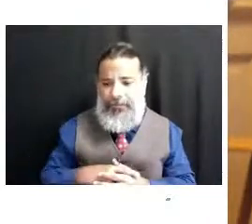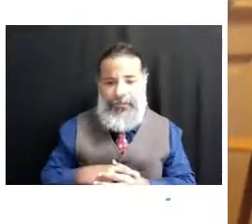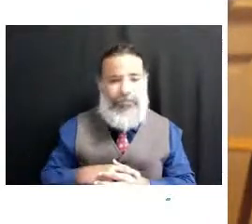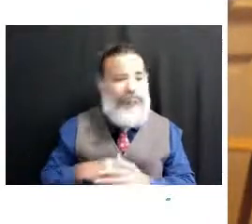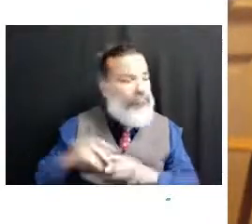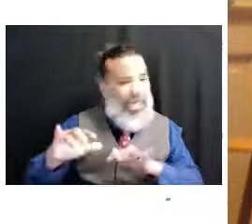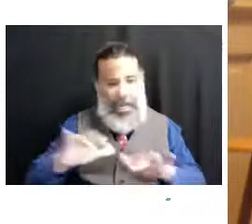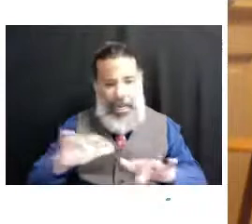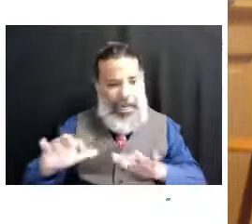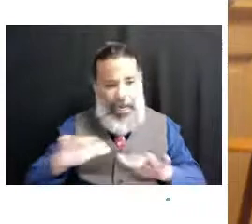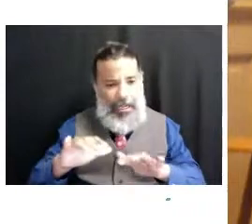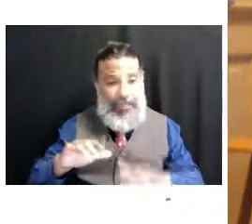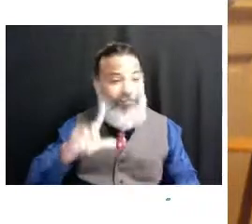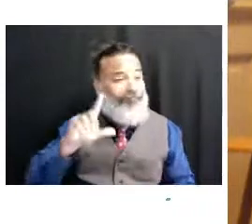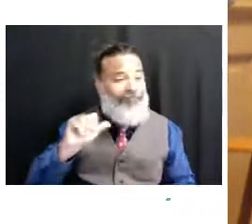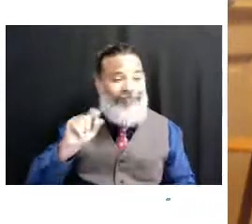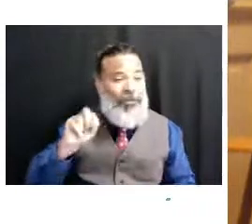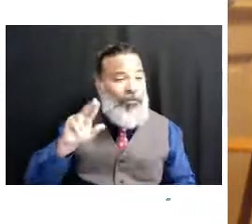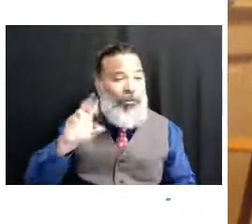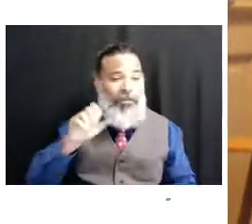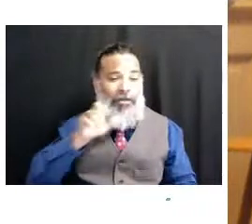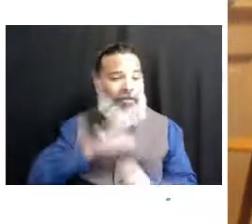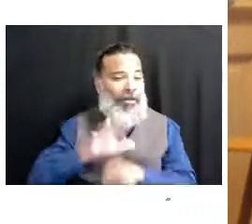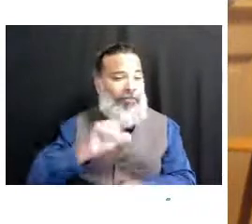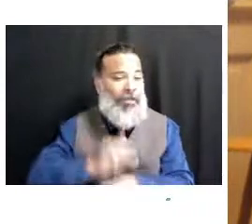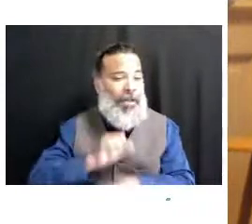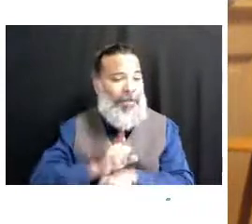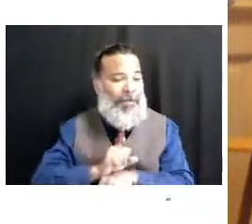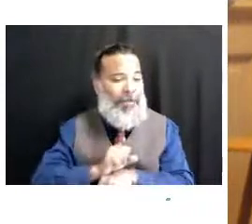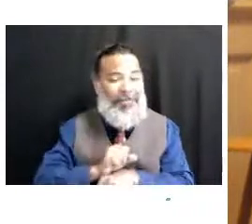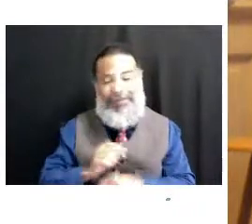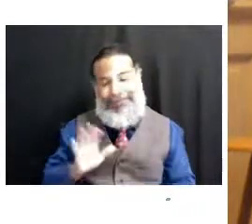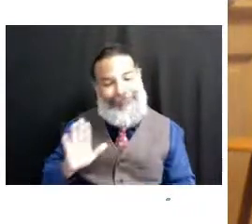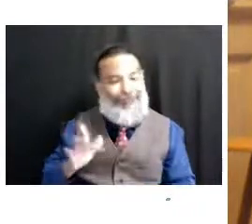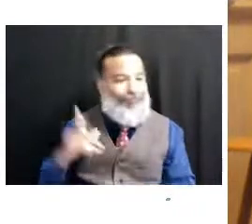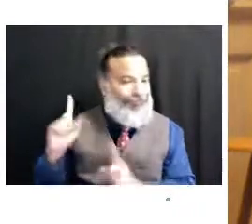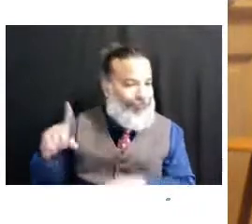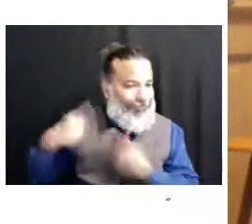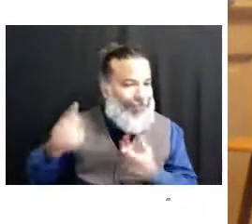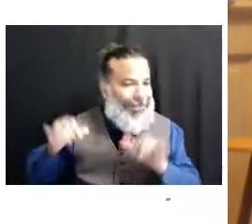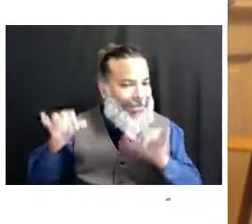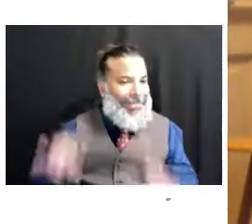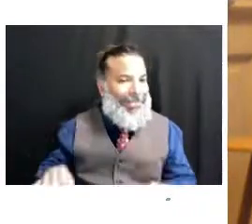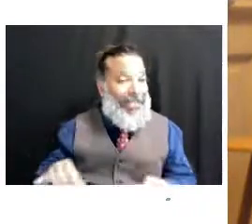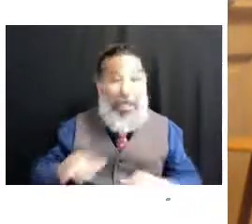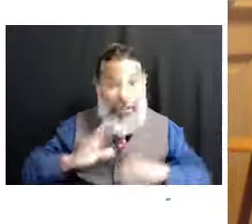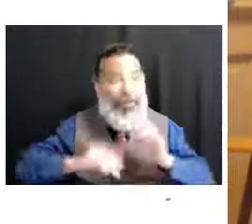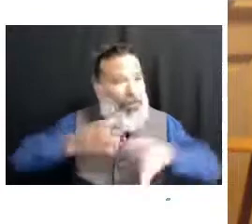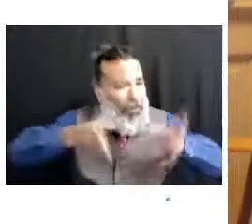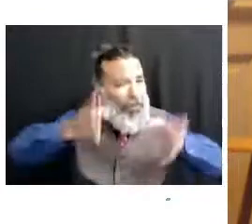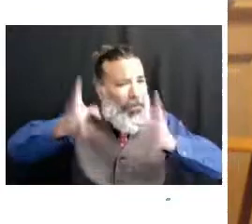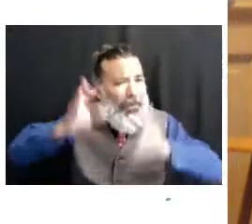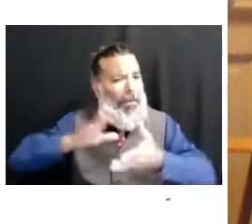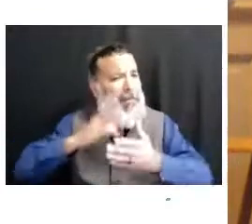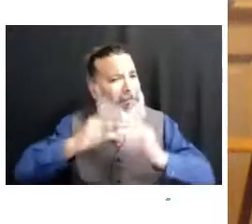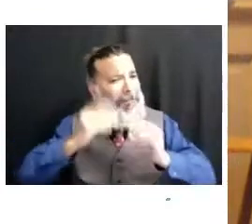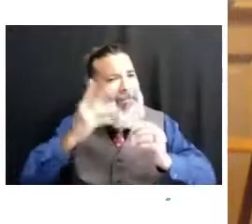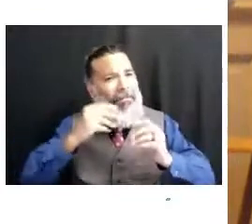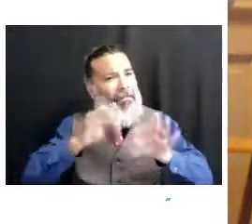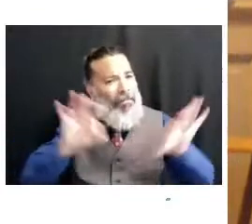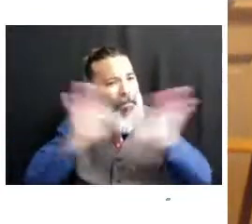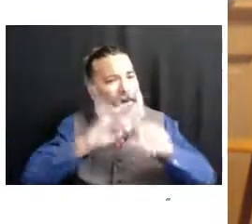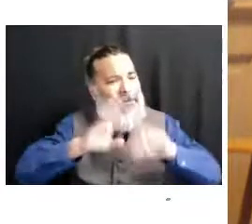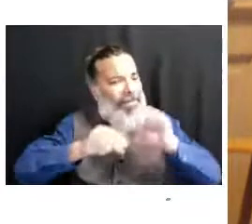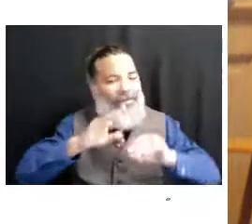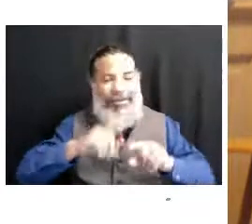Latrobe didn't have enough commissions, the story of his life, even as he's building these important structures. And